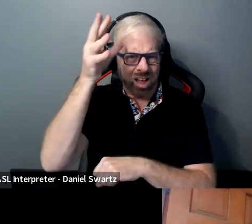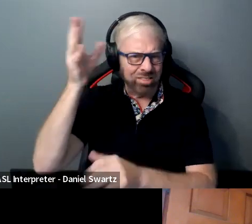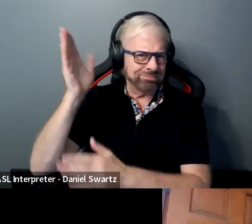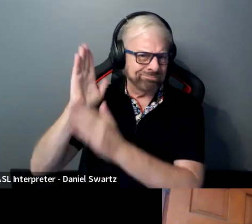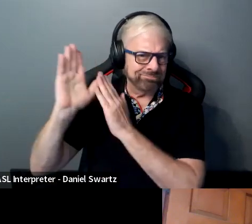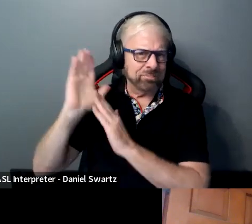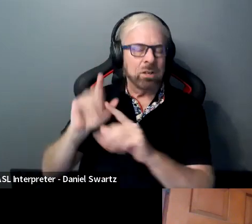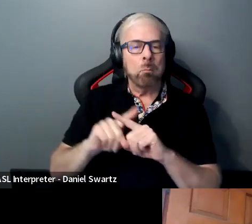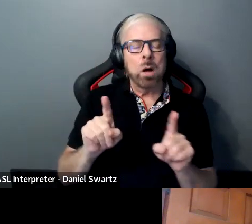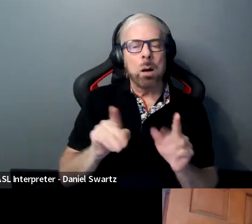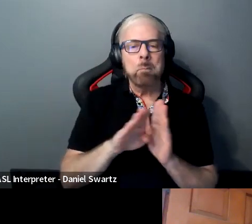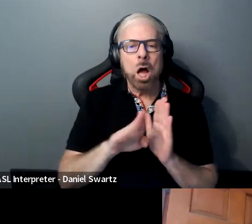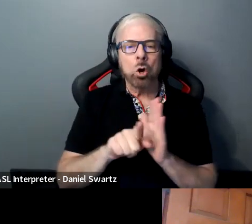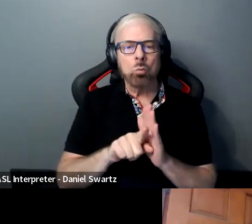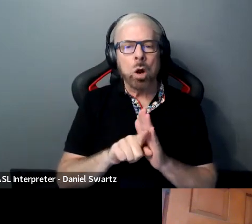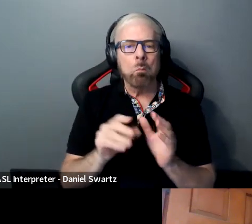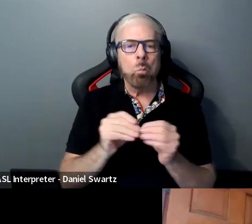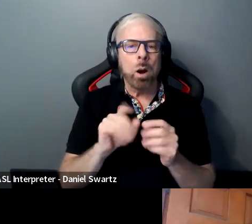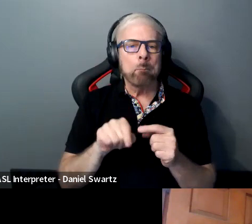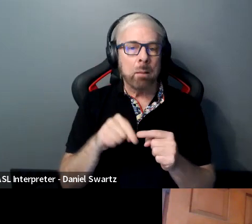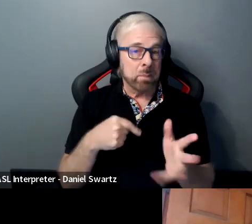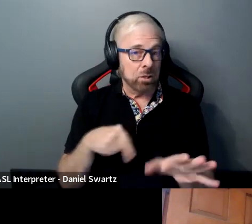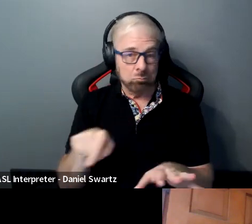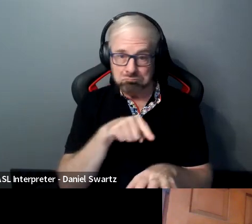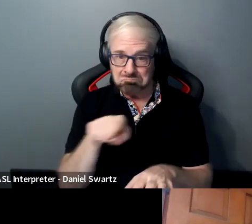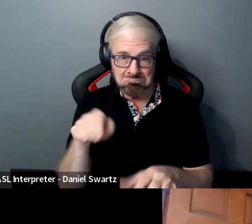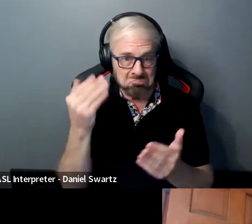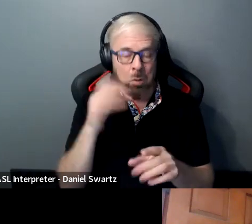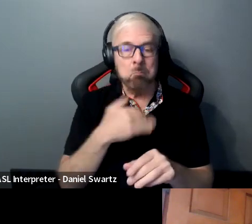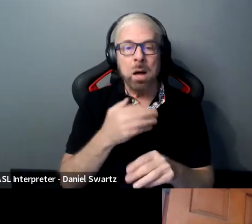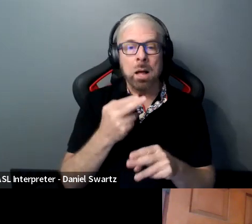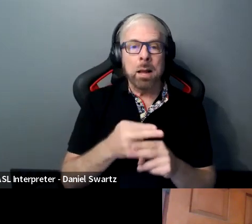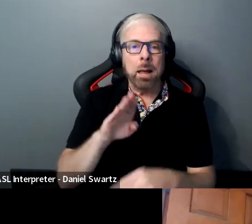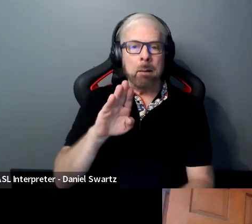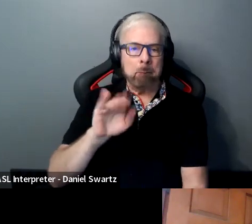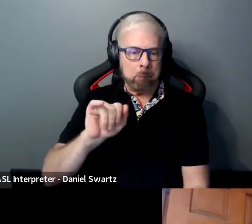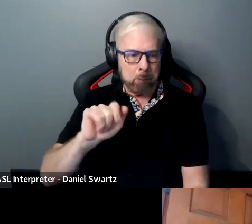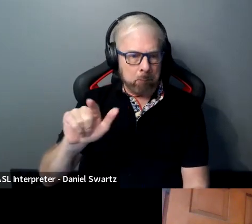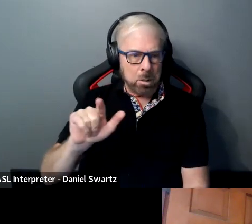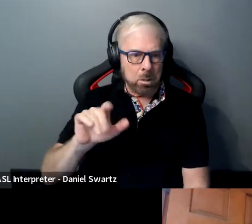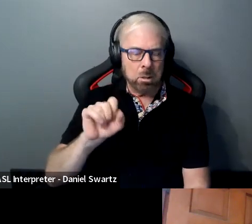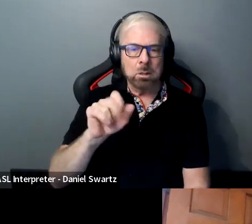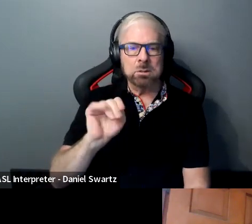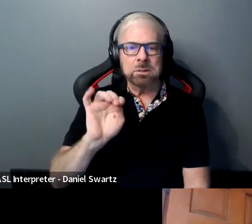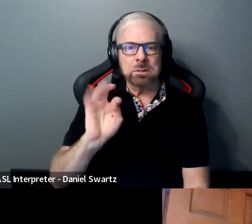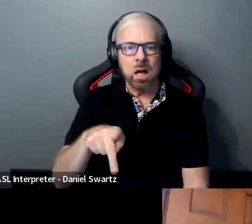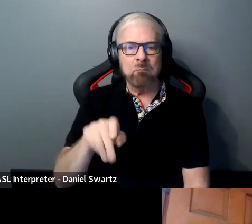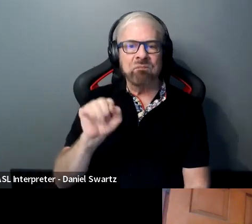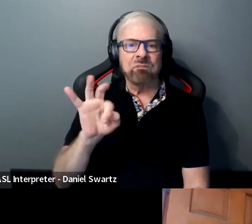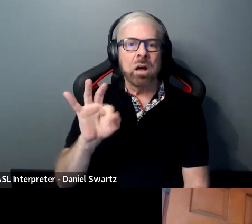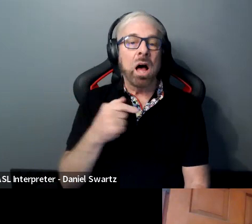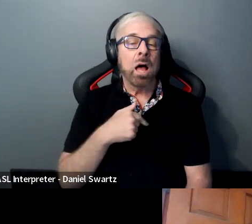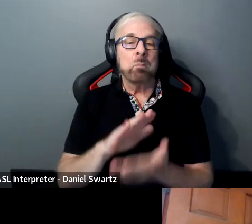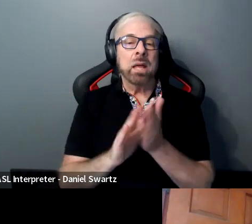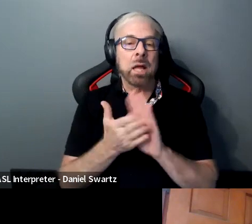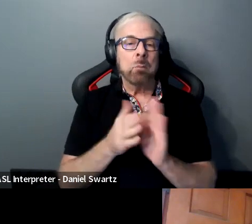so background more on me that folks don't know is that, again, my name's Bill Stumpf. I became a nurse at 50 years old.